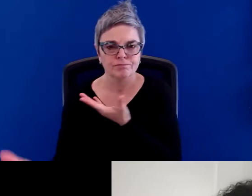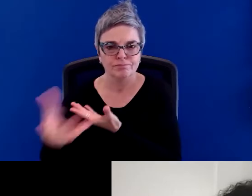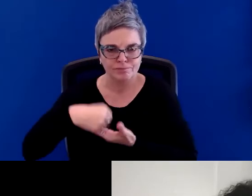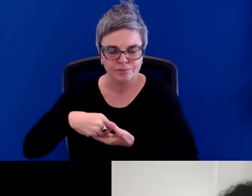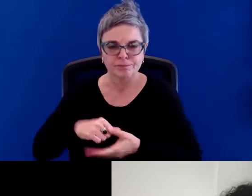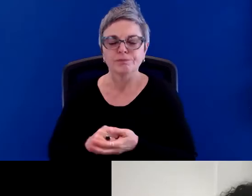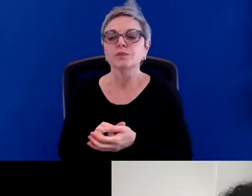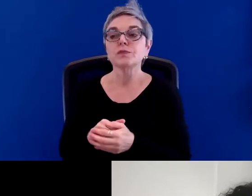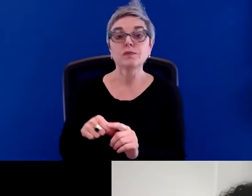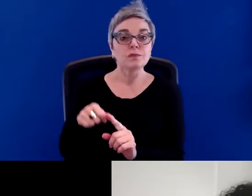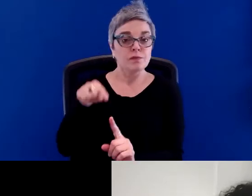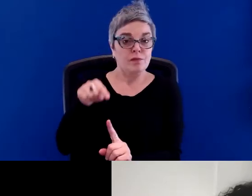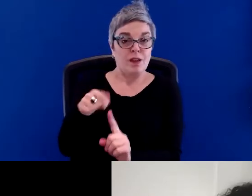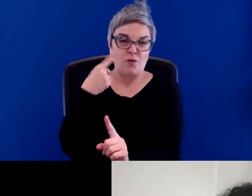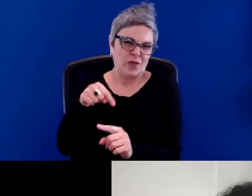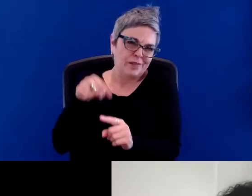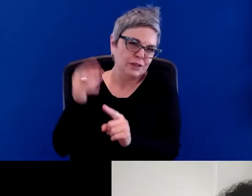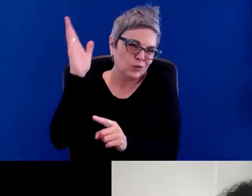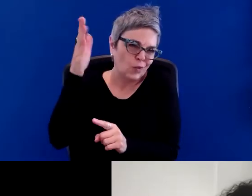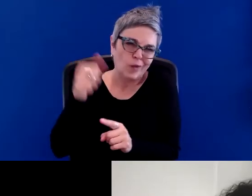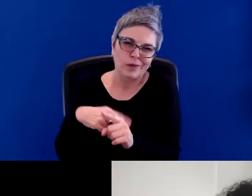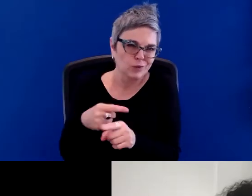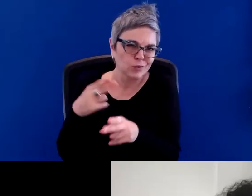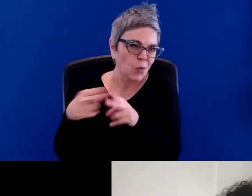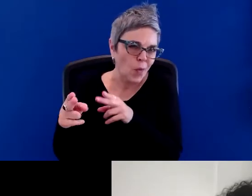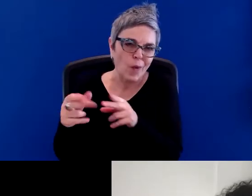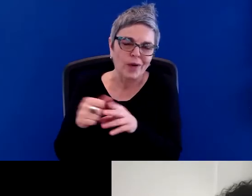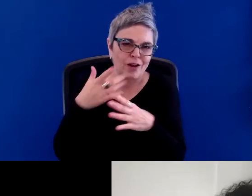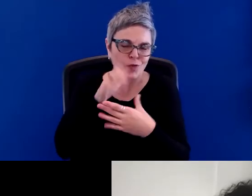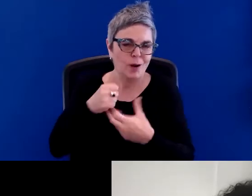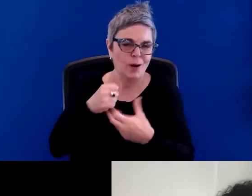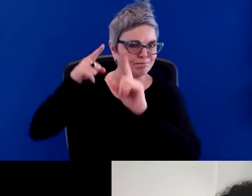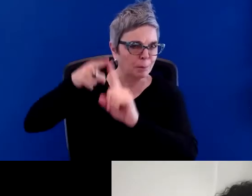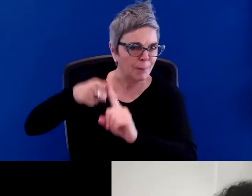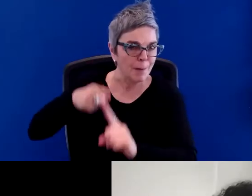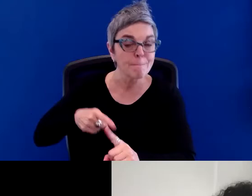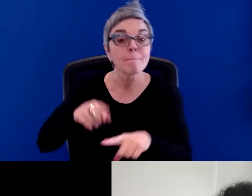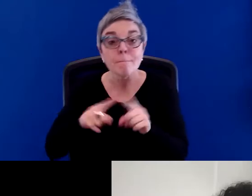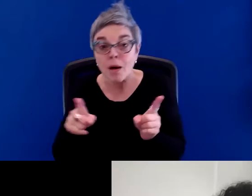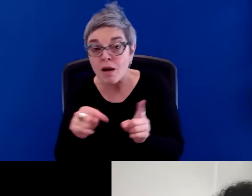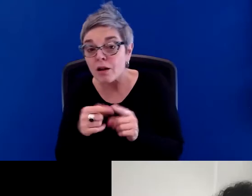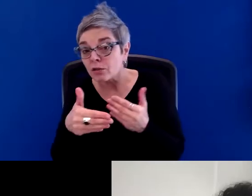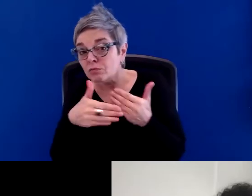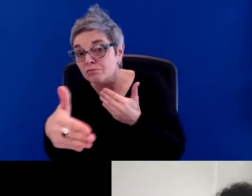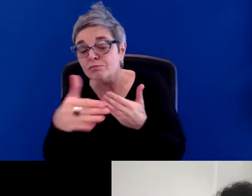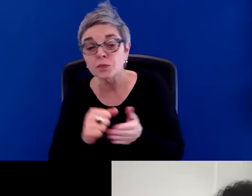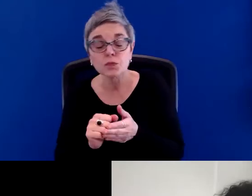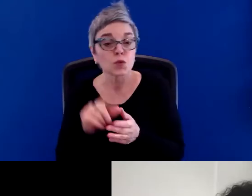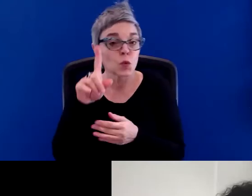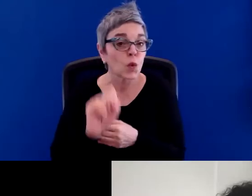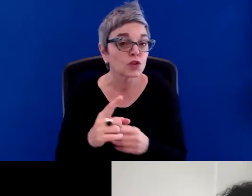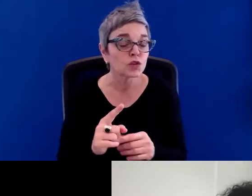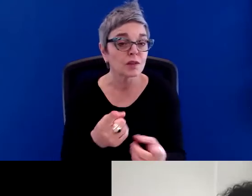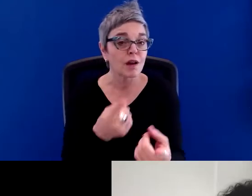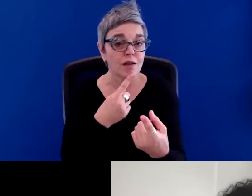of time. But in the Q&A, I'm happy to dive into some of the micro tweet cases a little more just